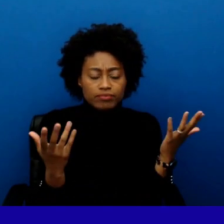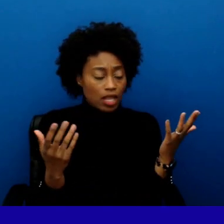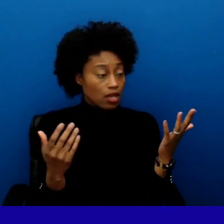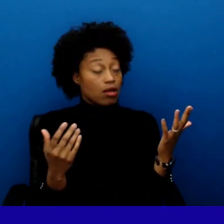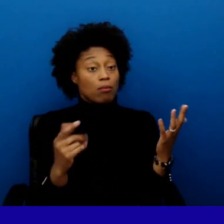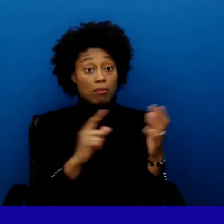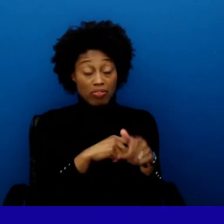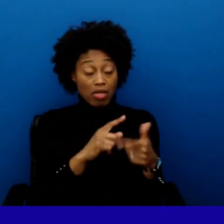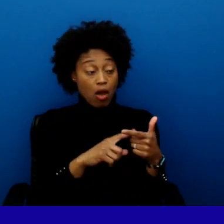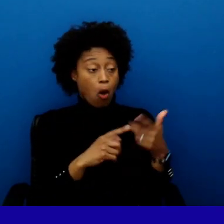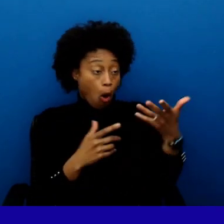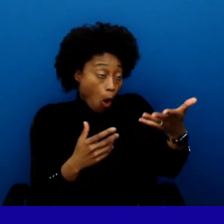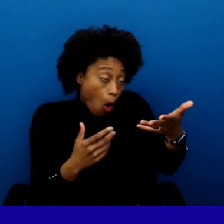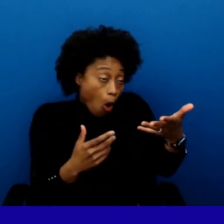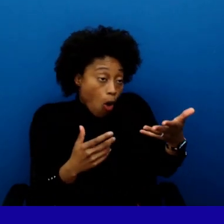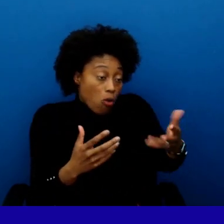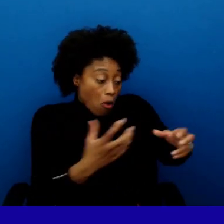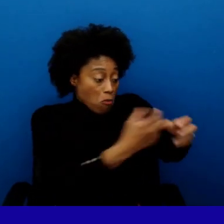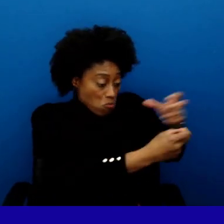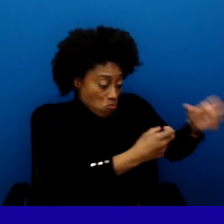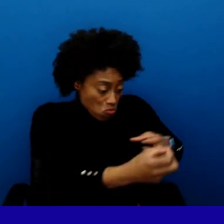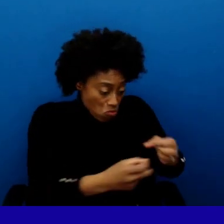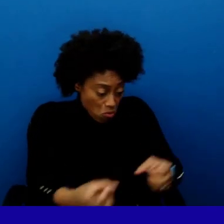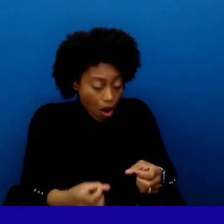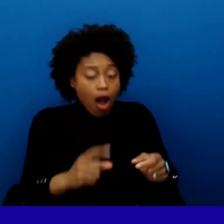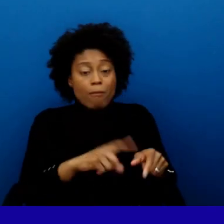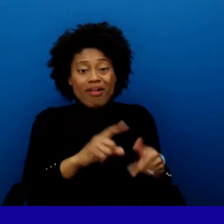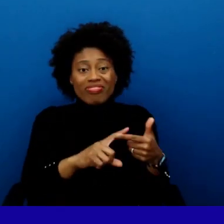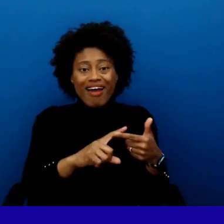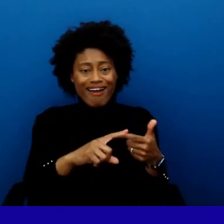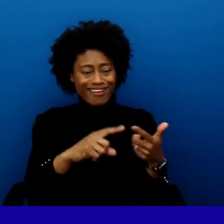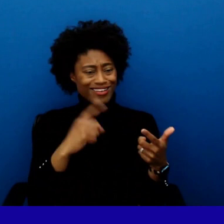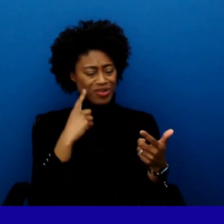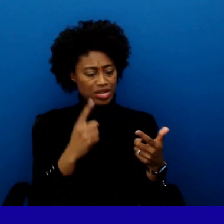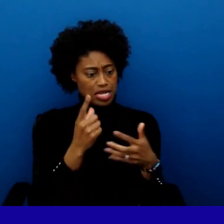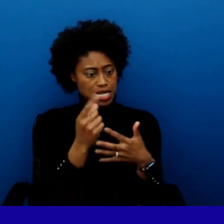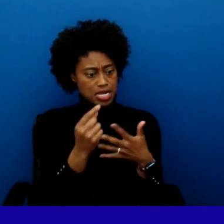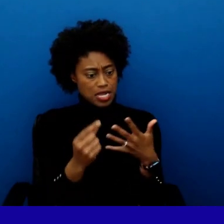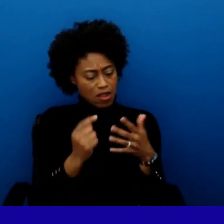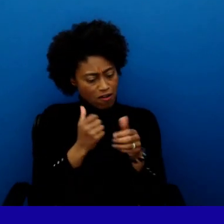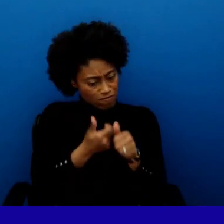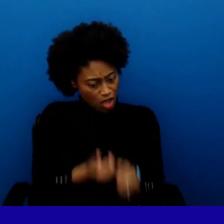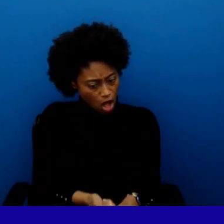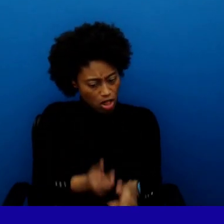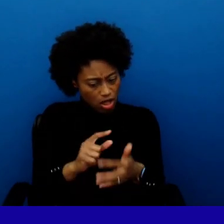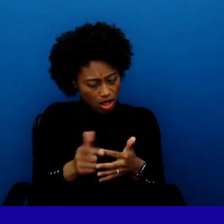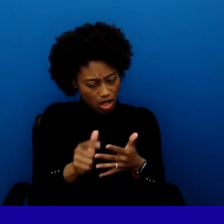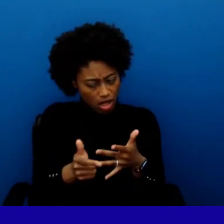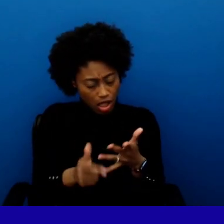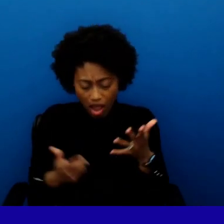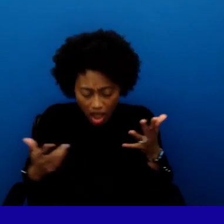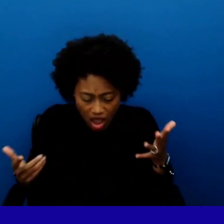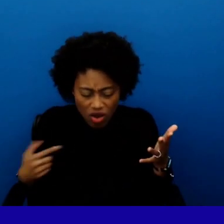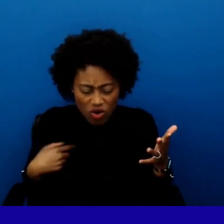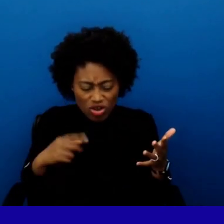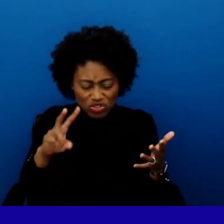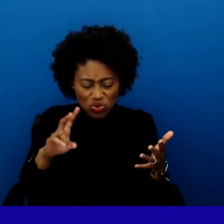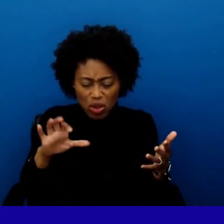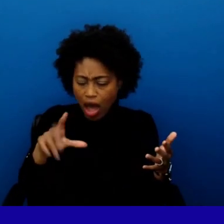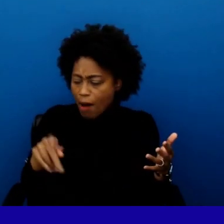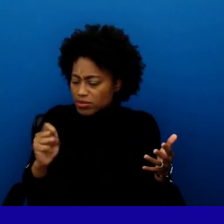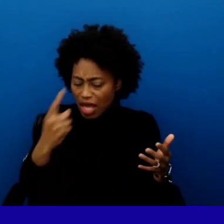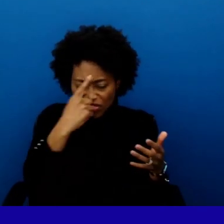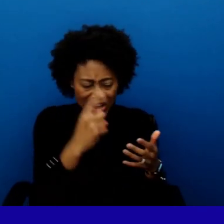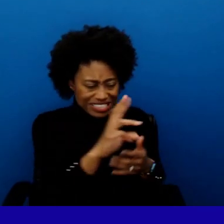instructions, which again is not good for certain types of neurodivergencies. So my ingredient list breaks everything up. So there's